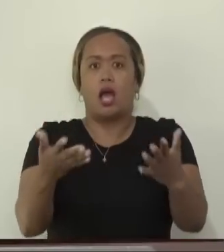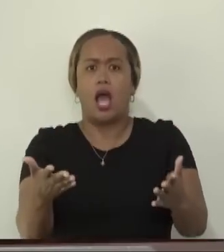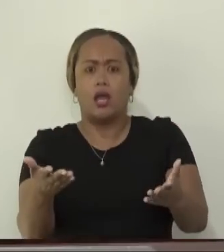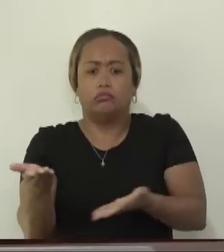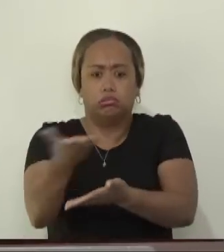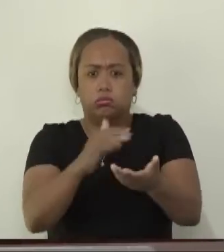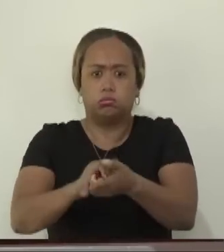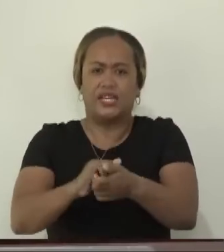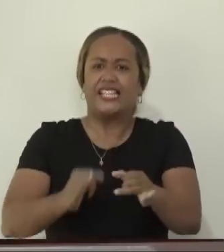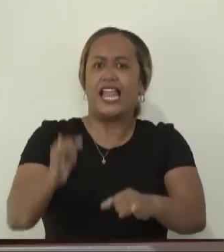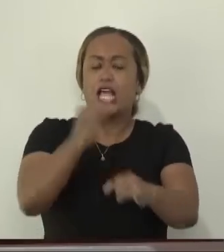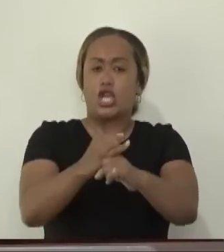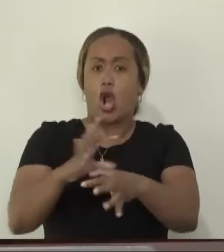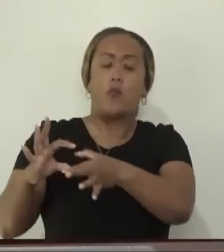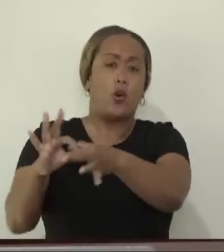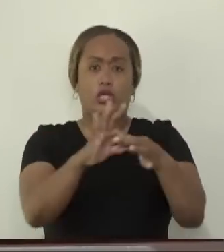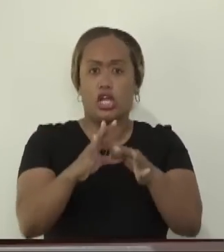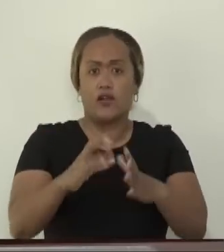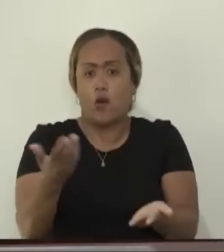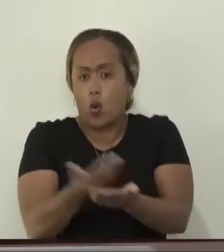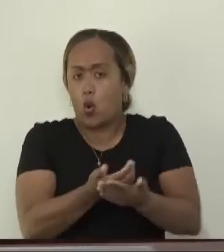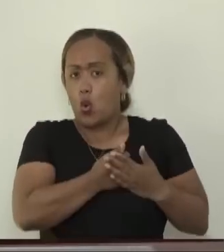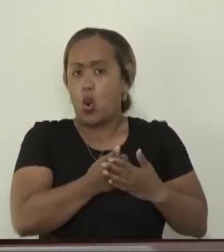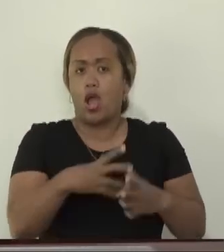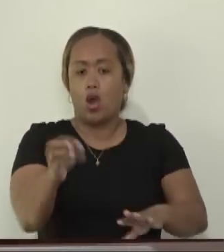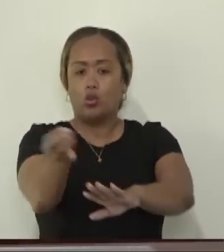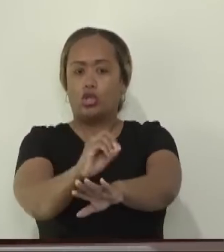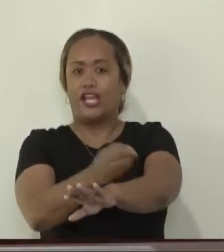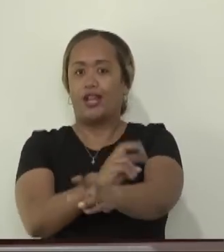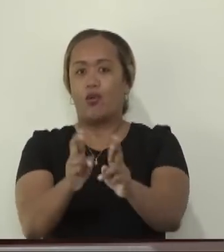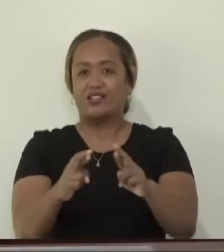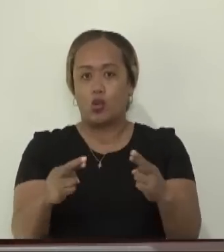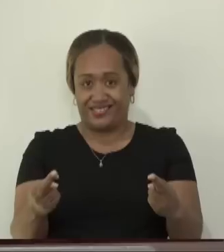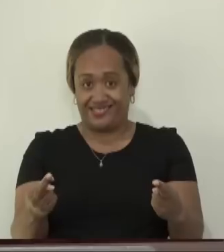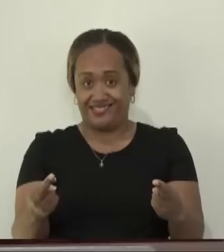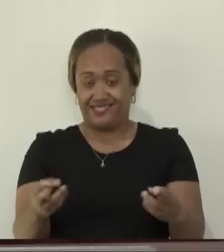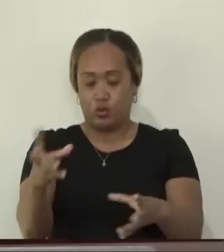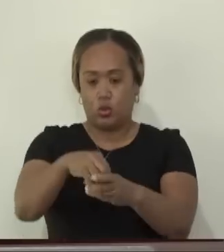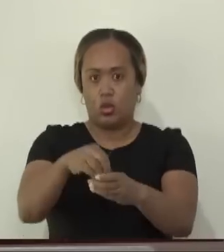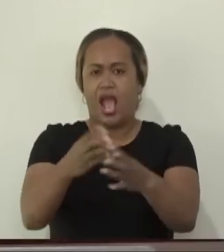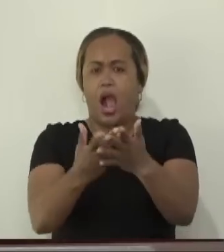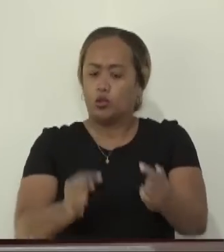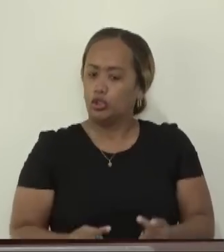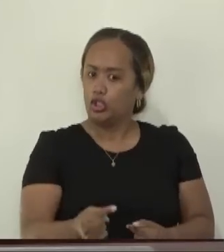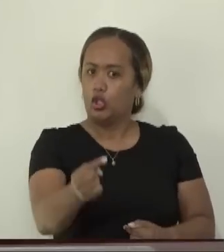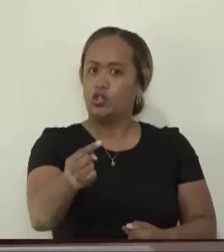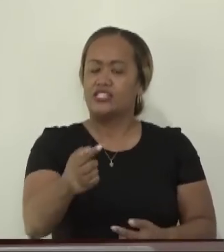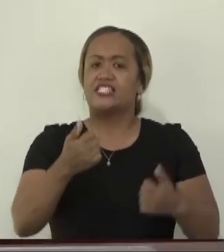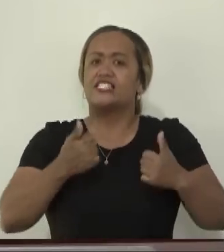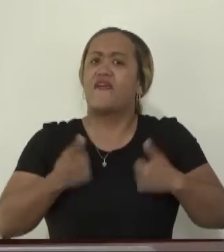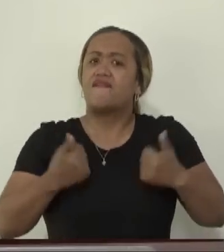international cooperation for the preservation of our oceanic resources. The continued survival